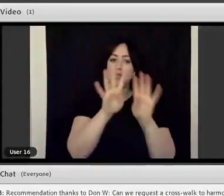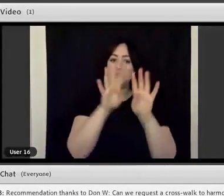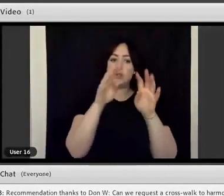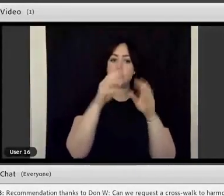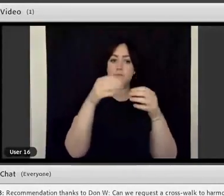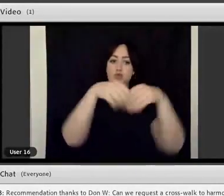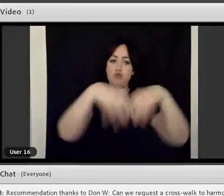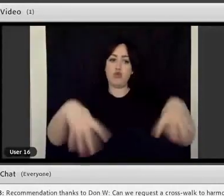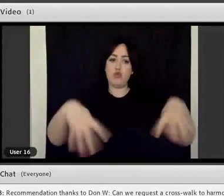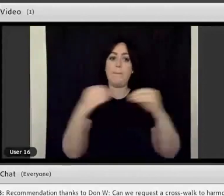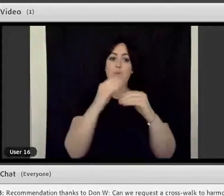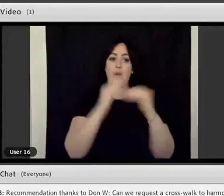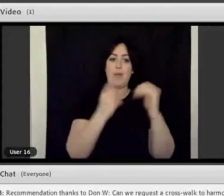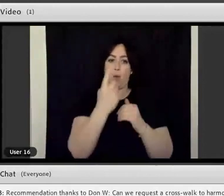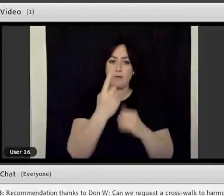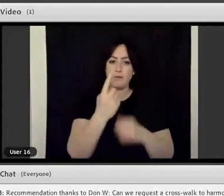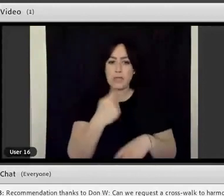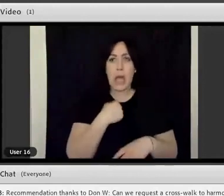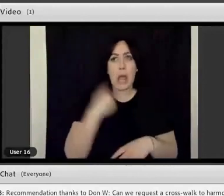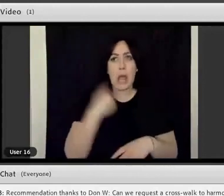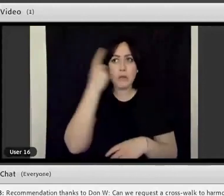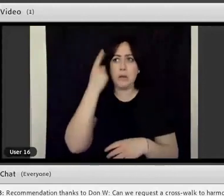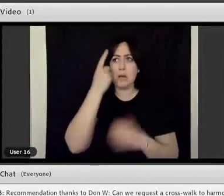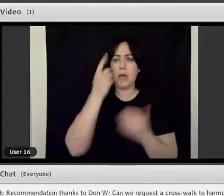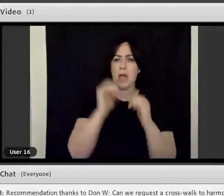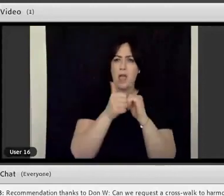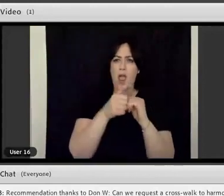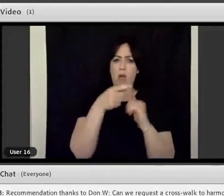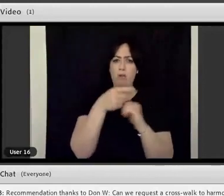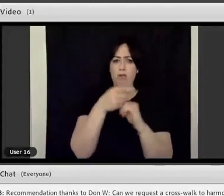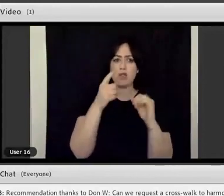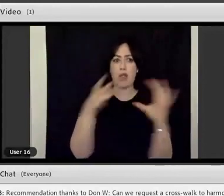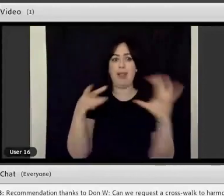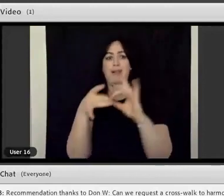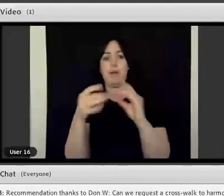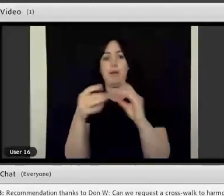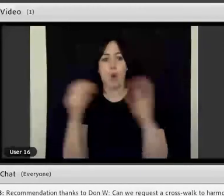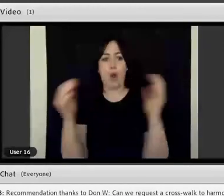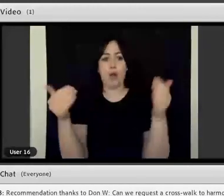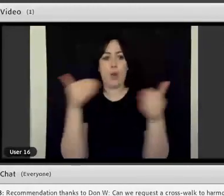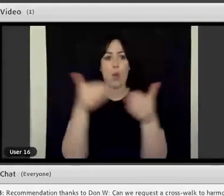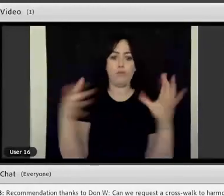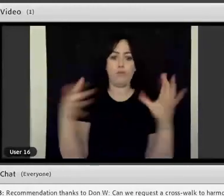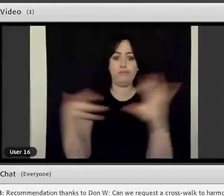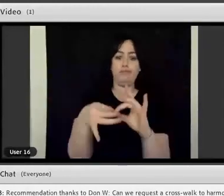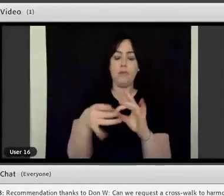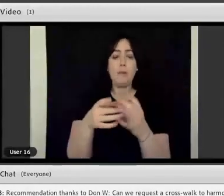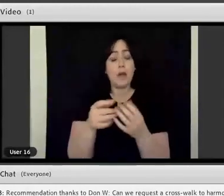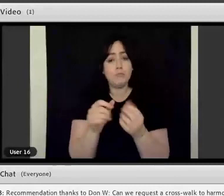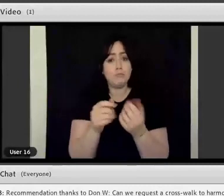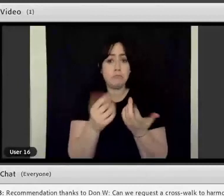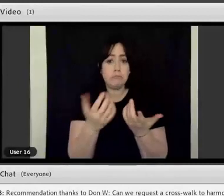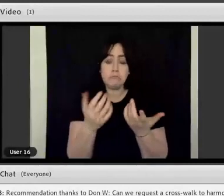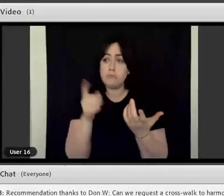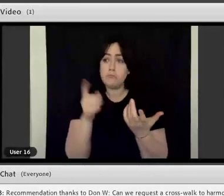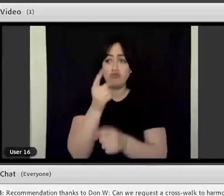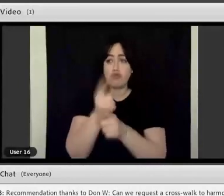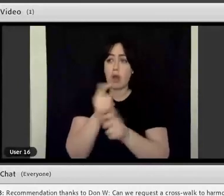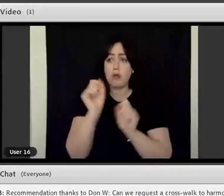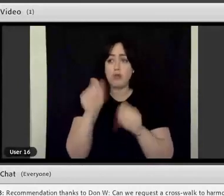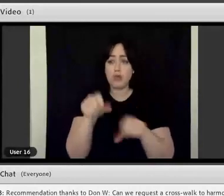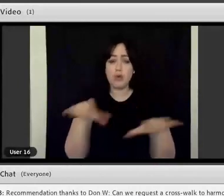whether there would be how would they link closer together, but I suppose you can do it more than once.